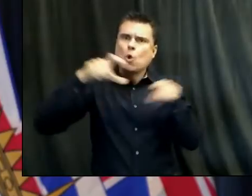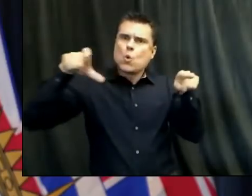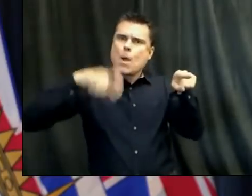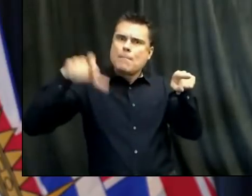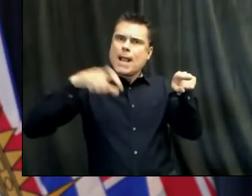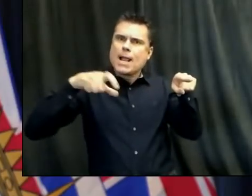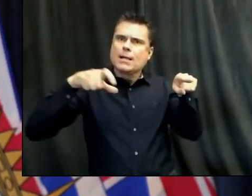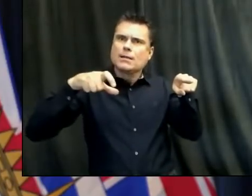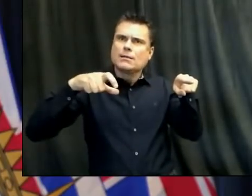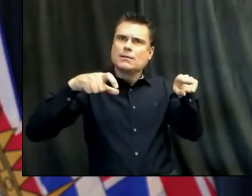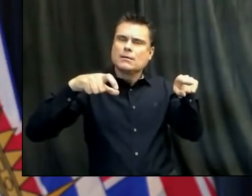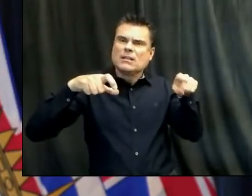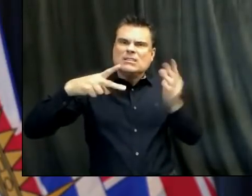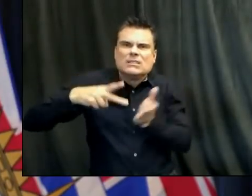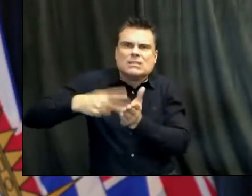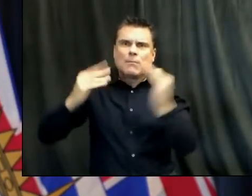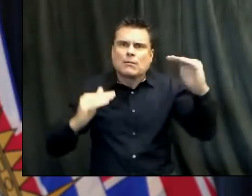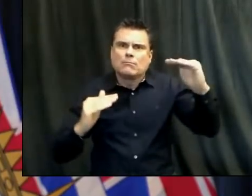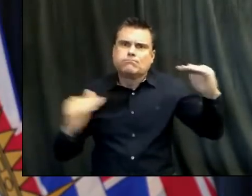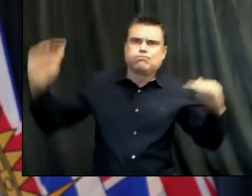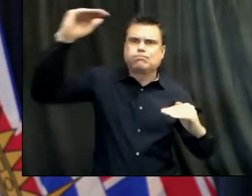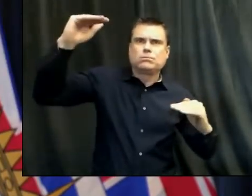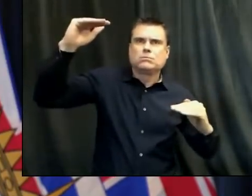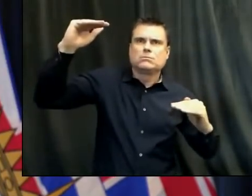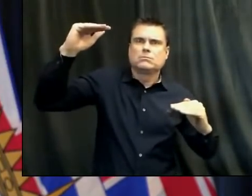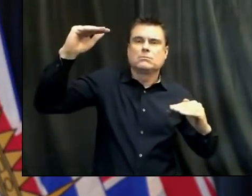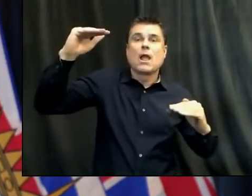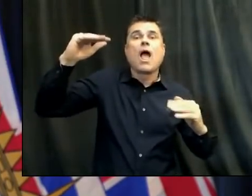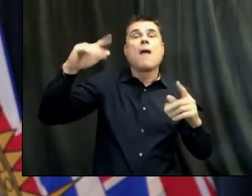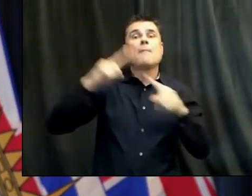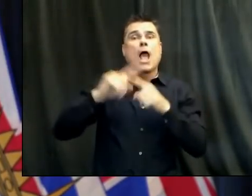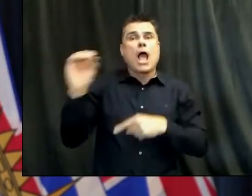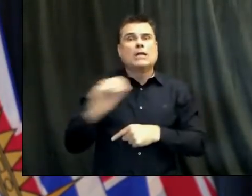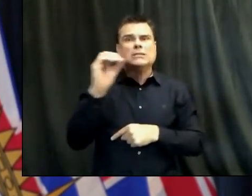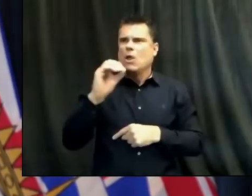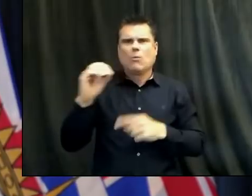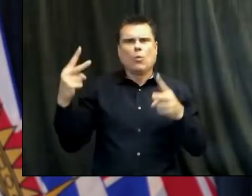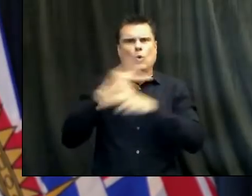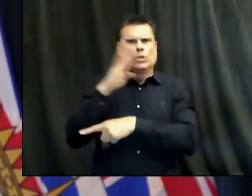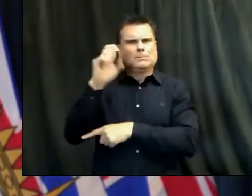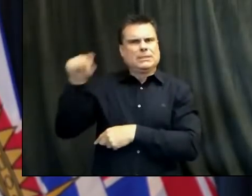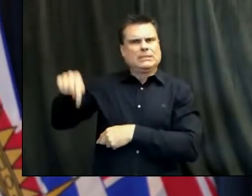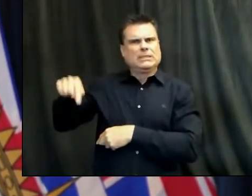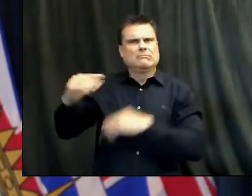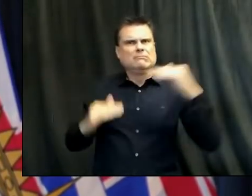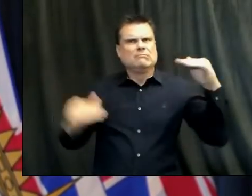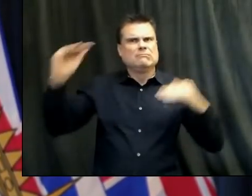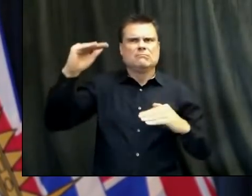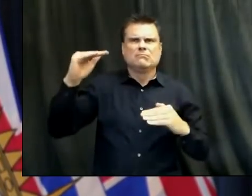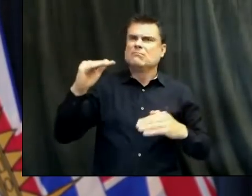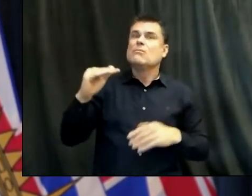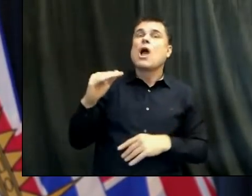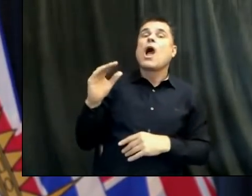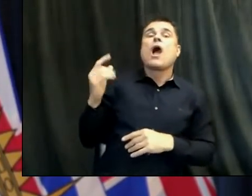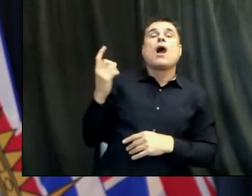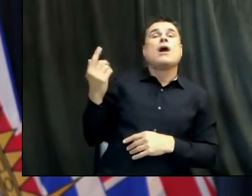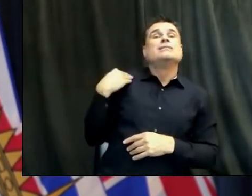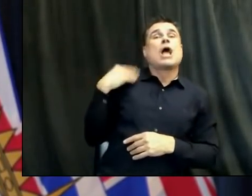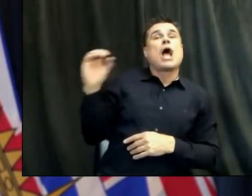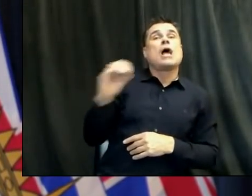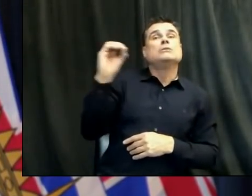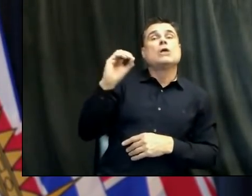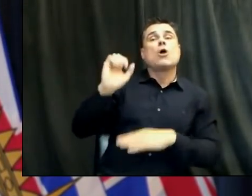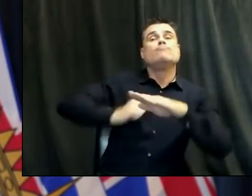of Ontario per capita. So I'm just wondering, is it time to bring BC's approach more in line with what Ontario is doing? For example,